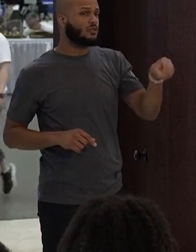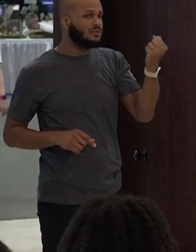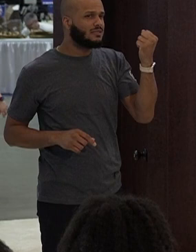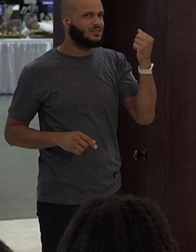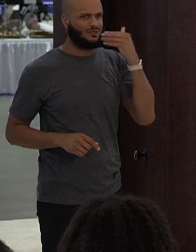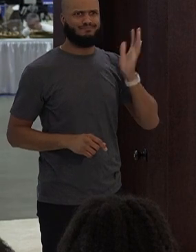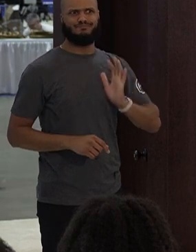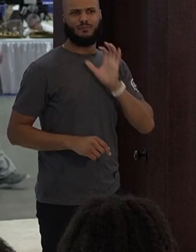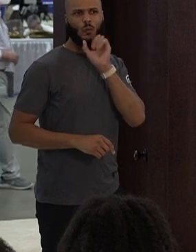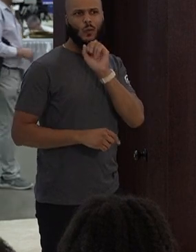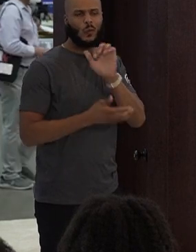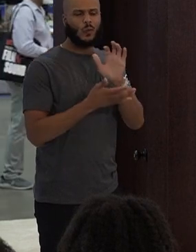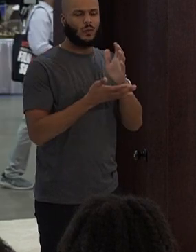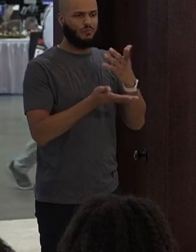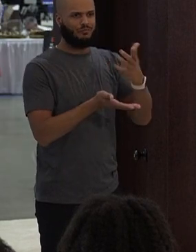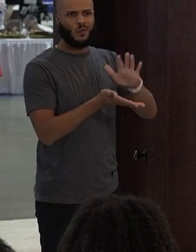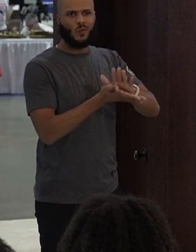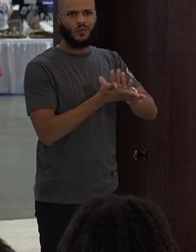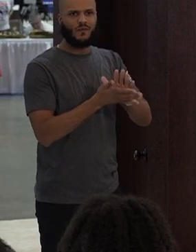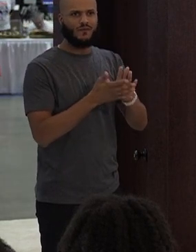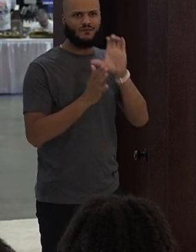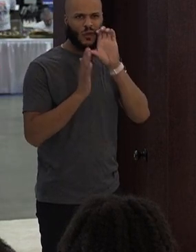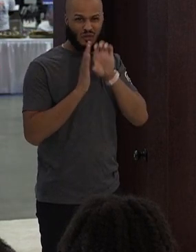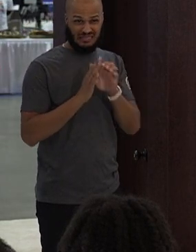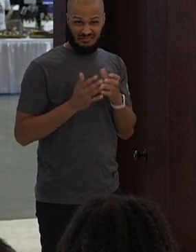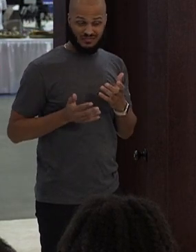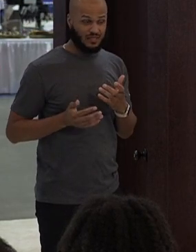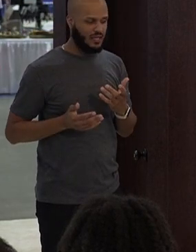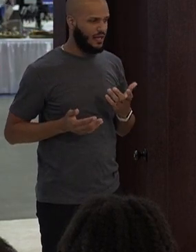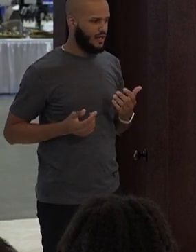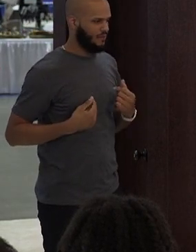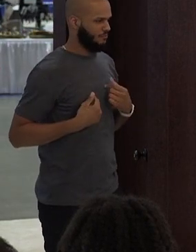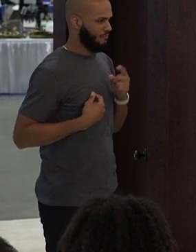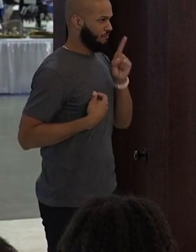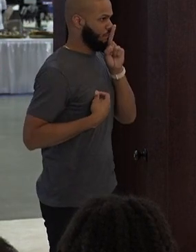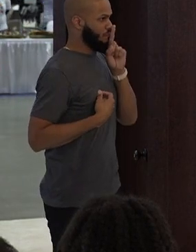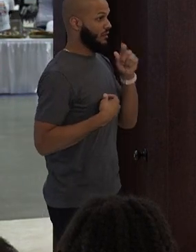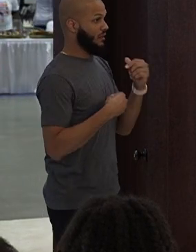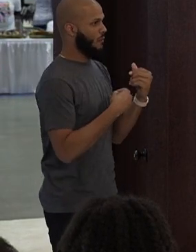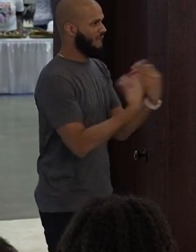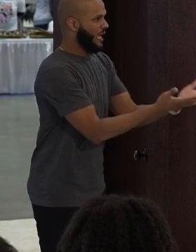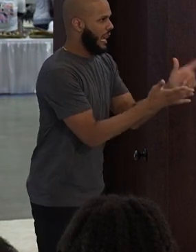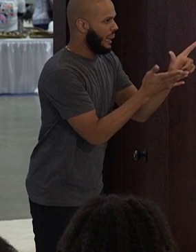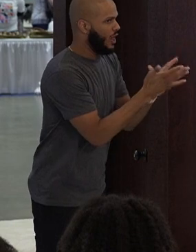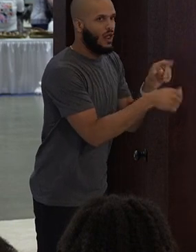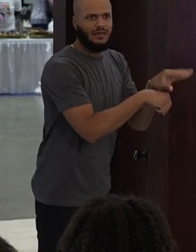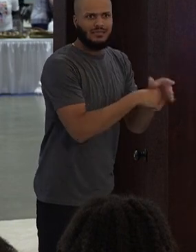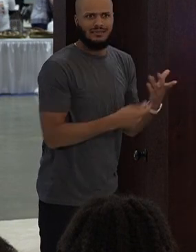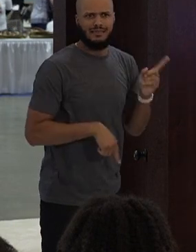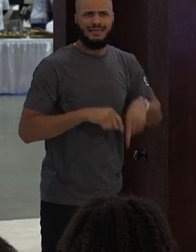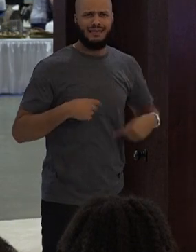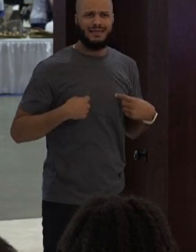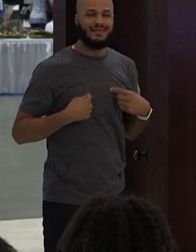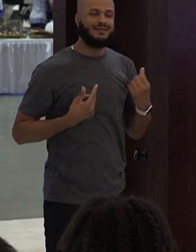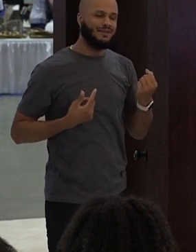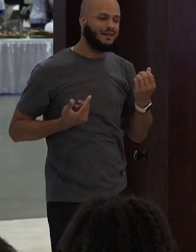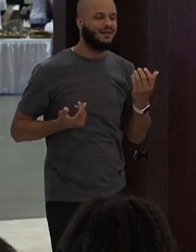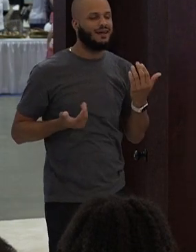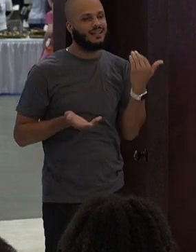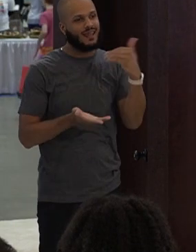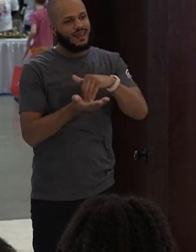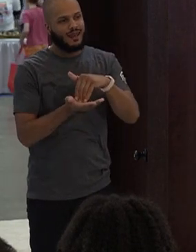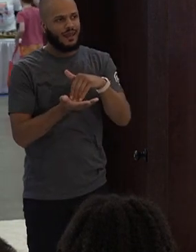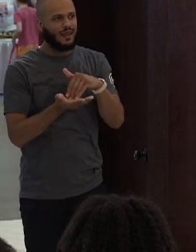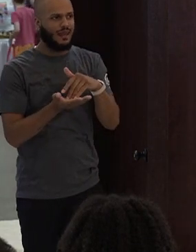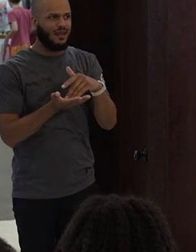so. Yeah, so I can't, you know, I'm prohibited from giving legal advice. Oh, okay. So, you know, I'd say